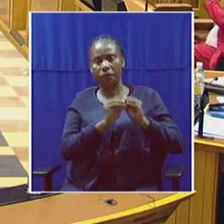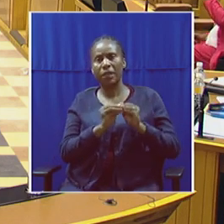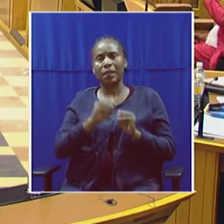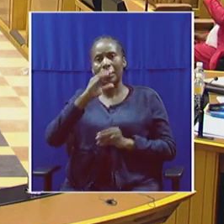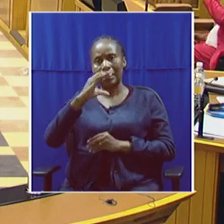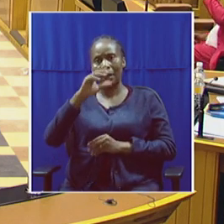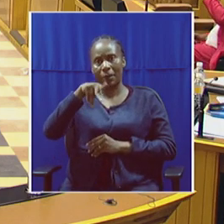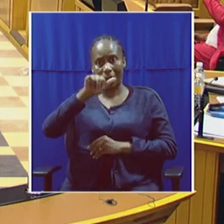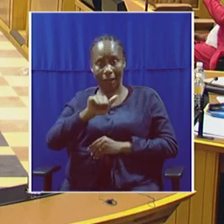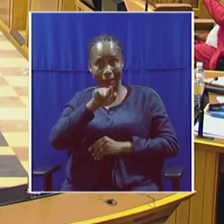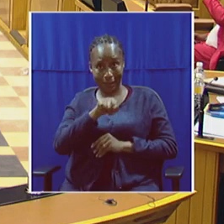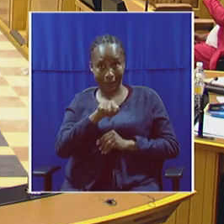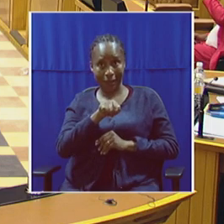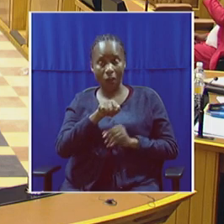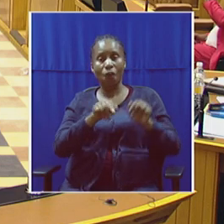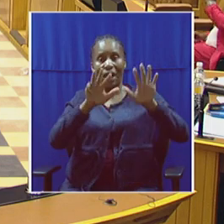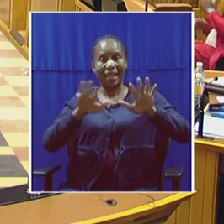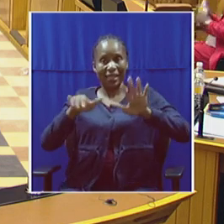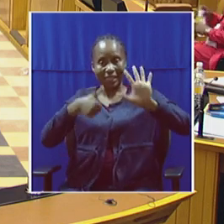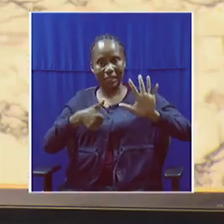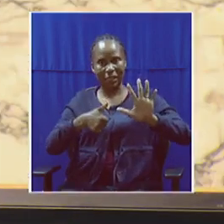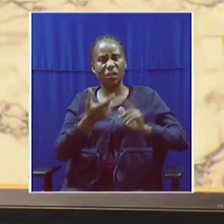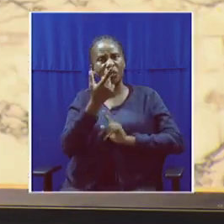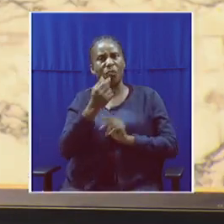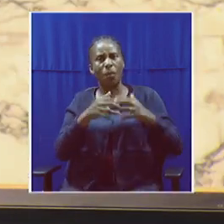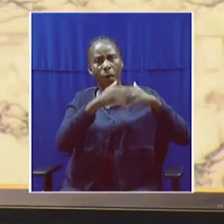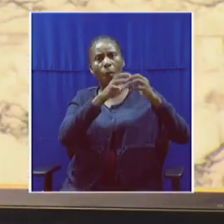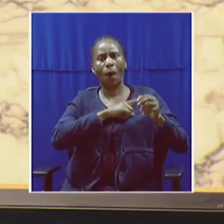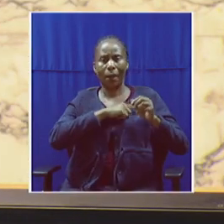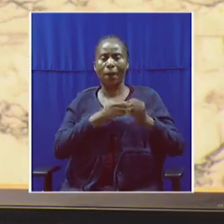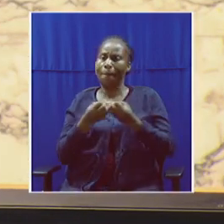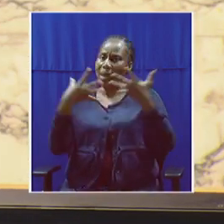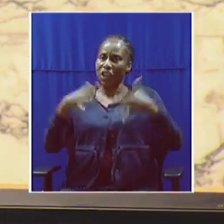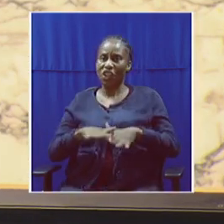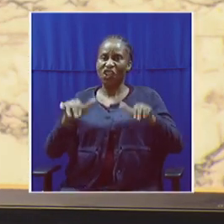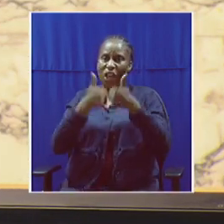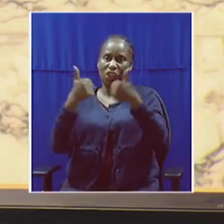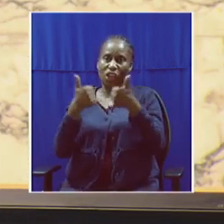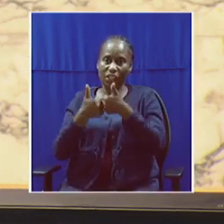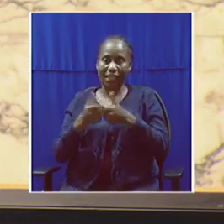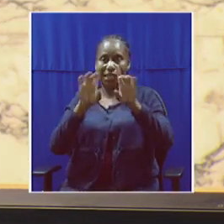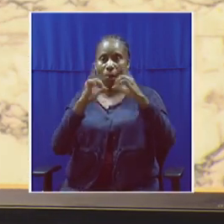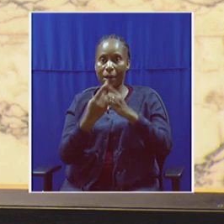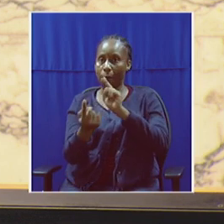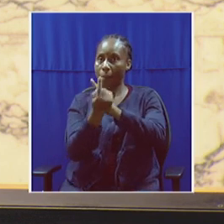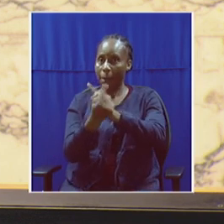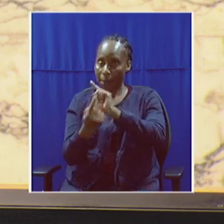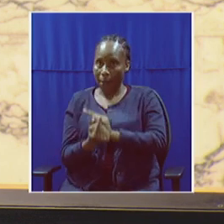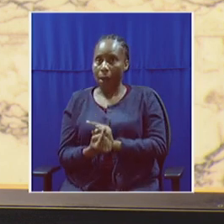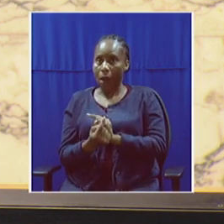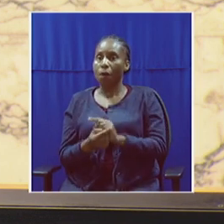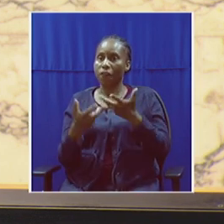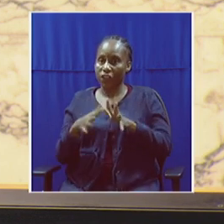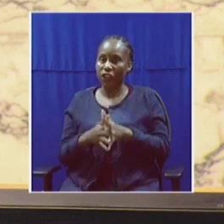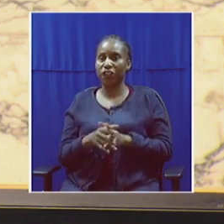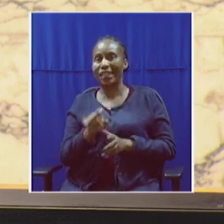1996 was to address many challenges that that the department had experienced